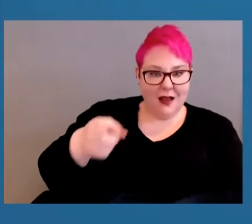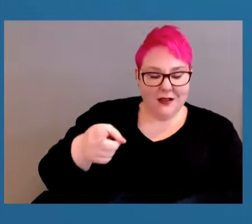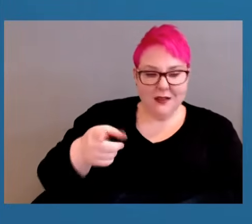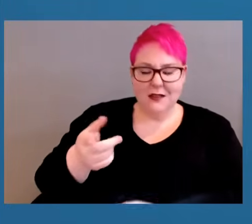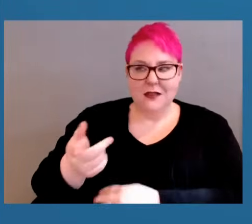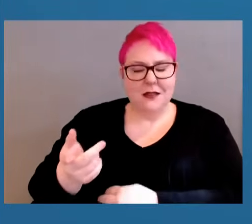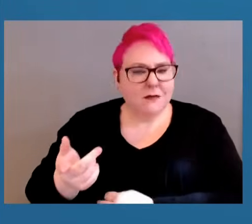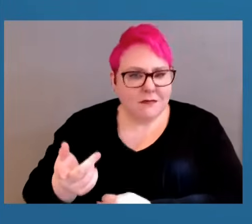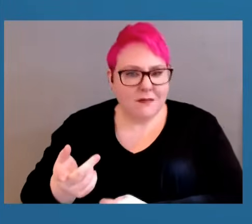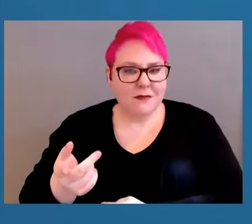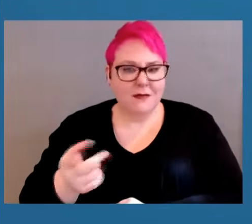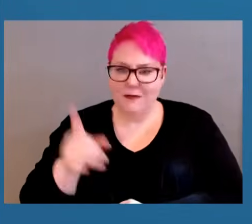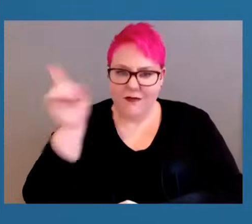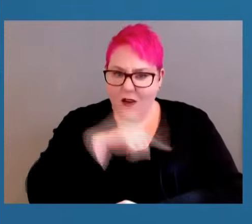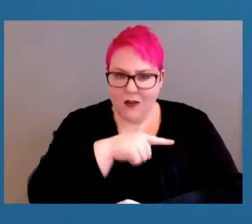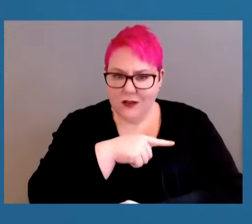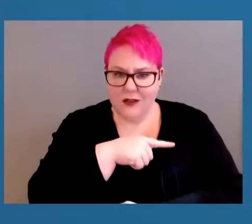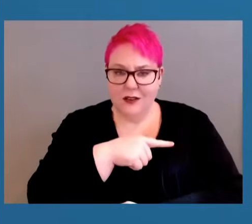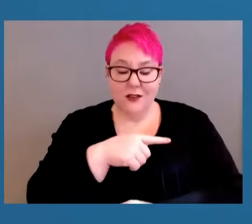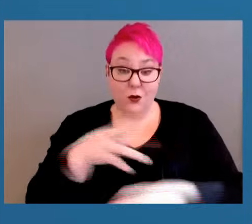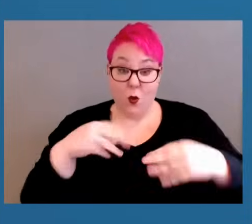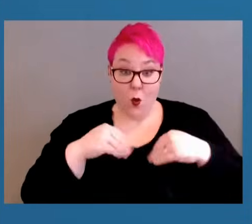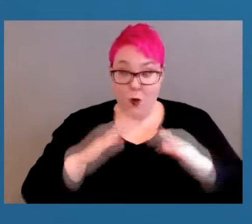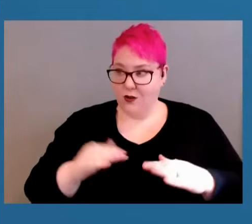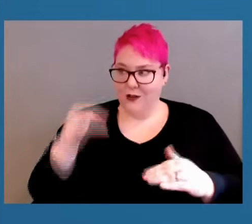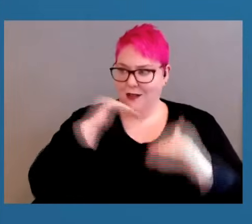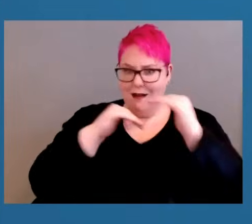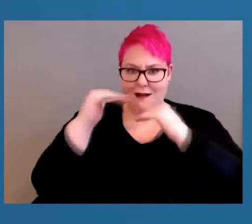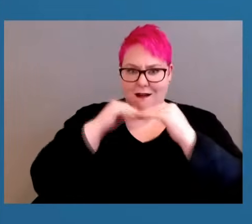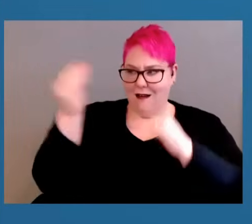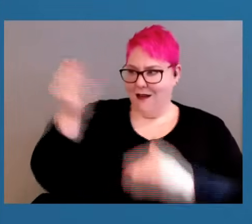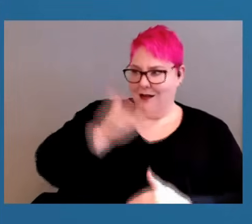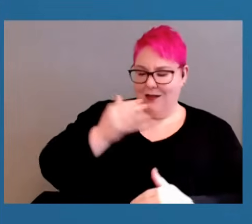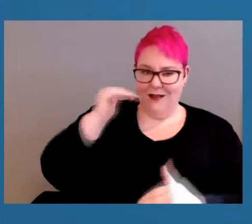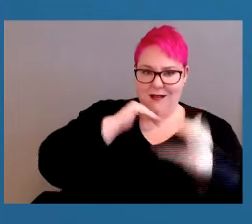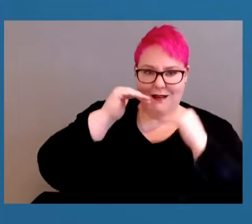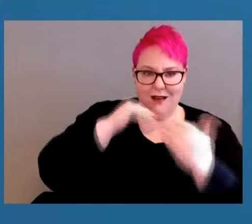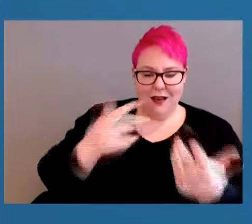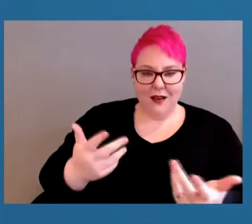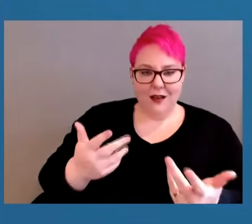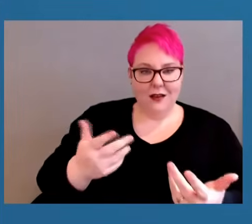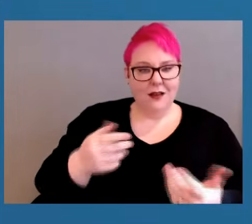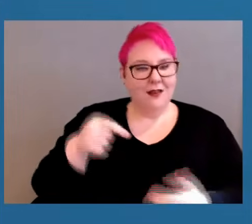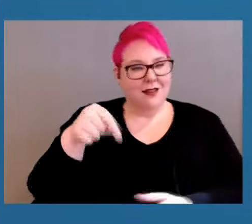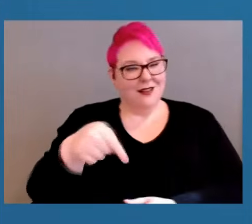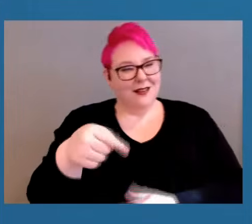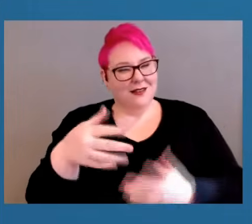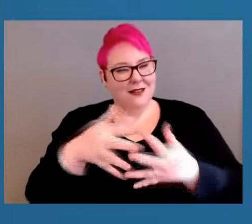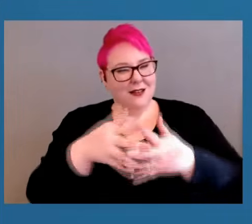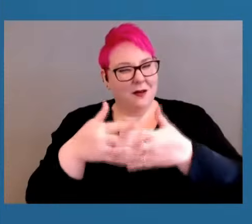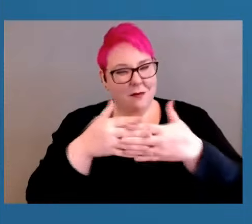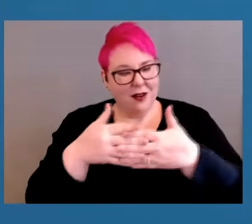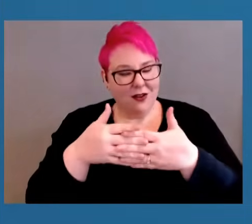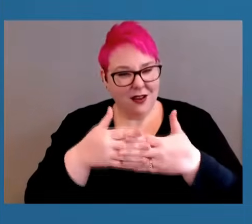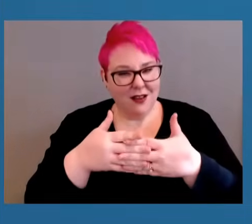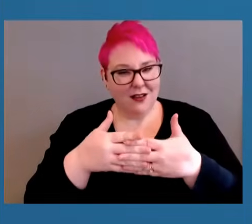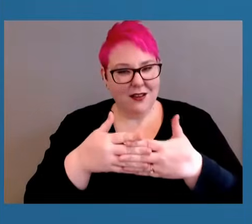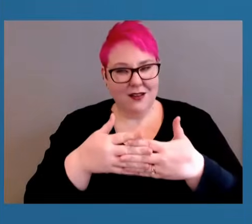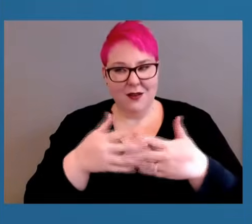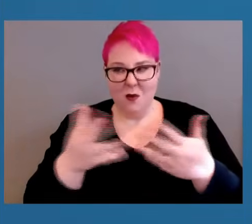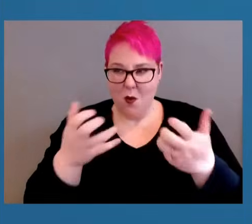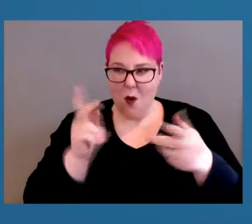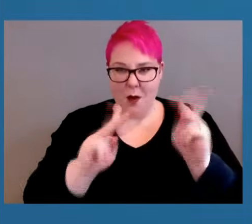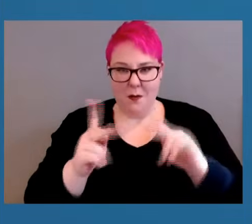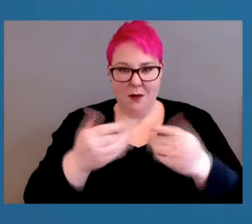So the owners were lied to. But is this in America where we want to have people separated by the color of